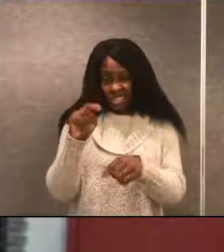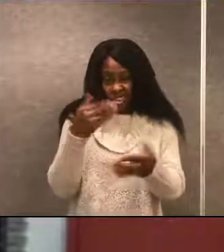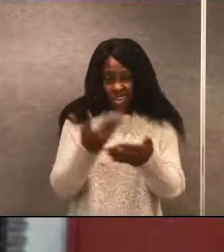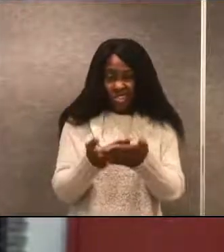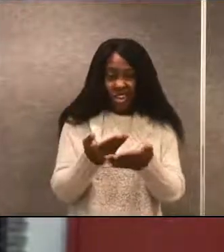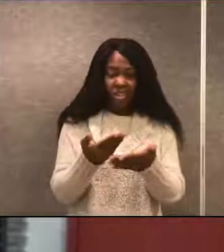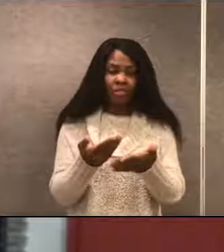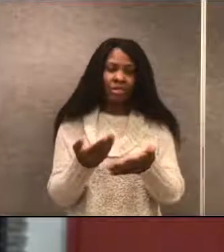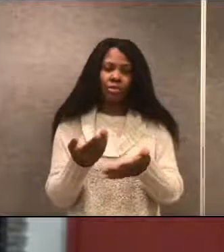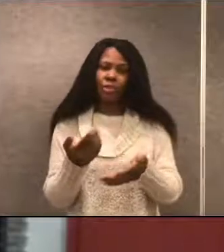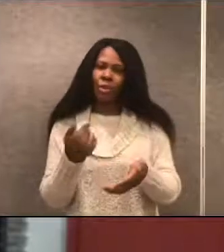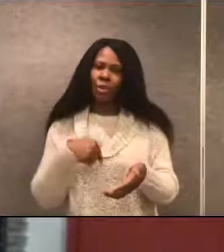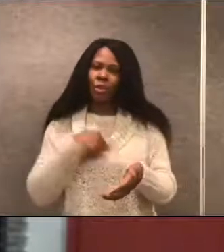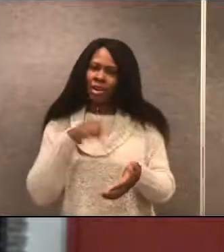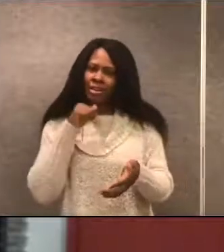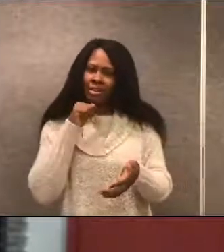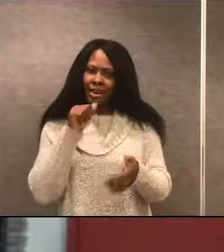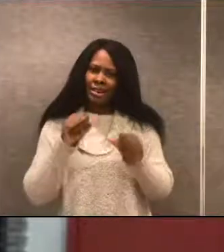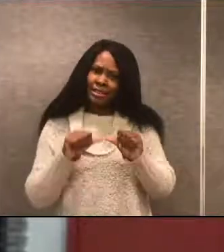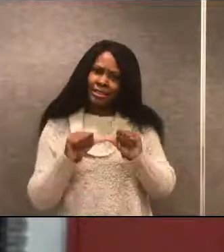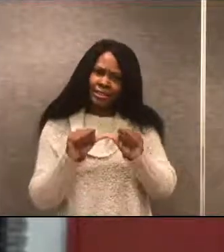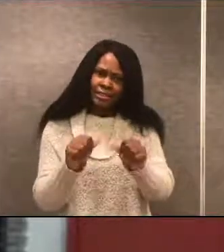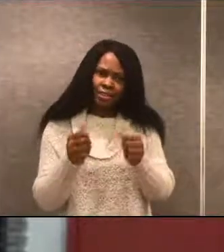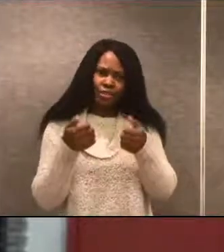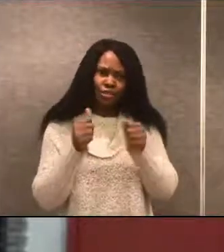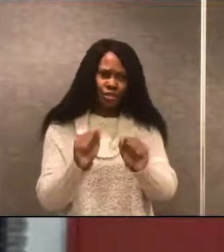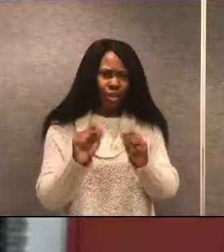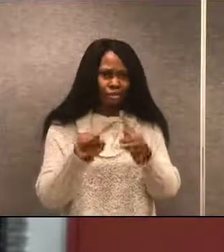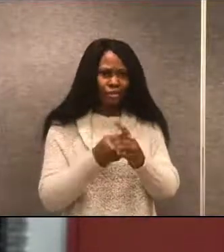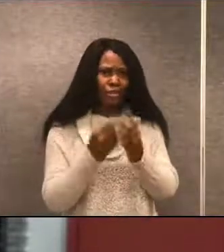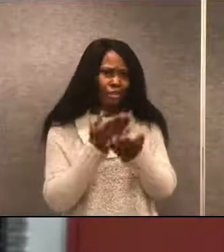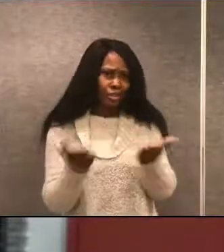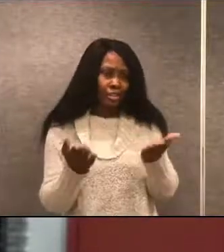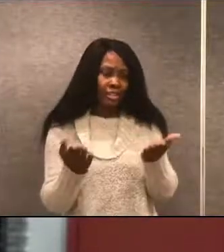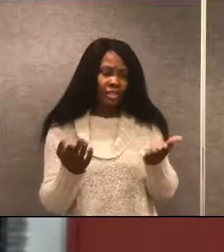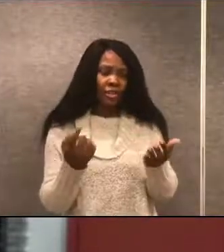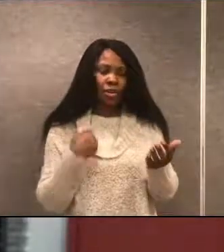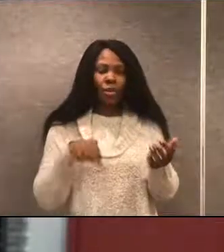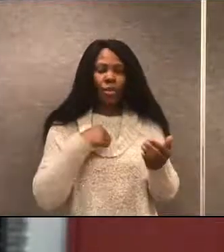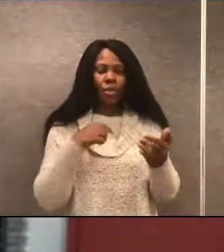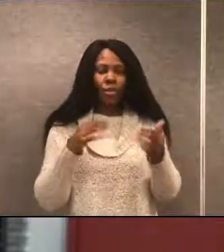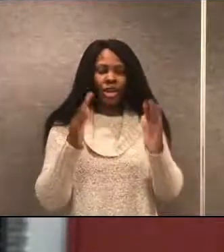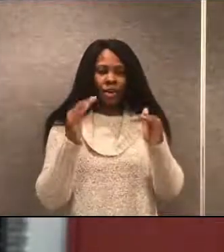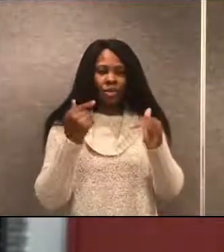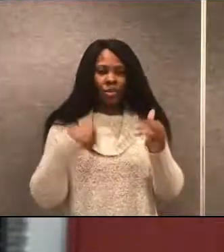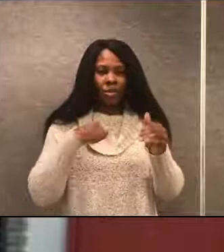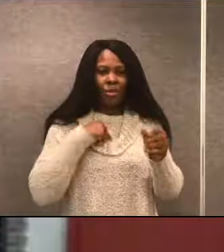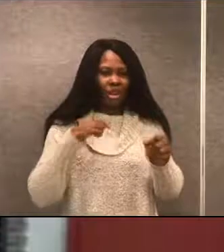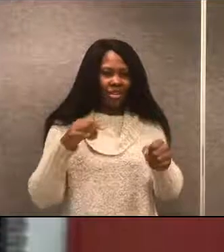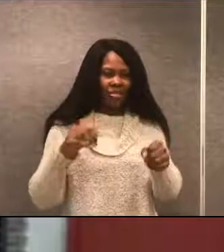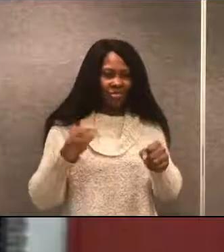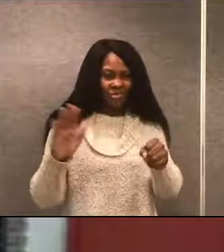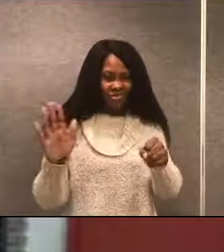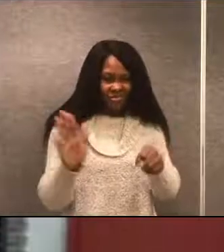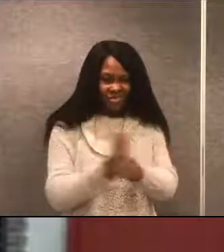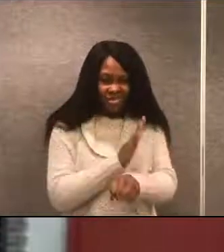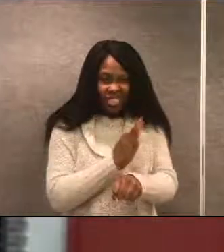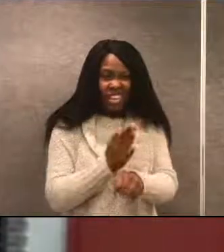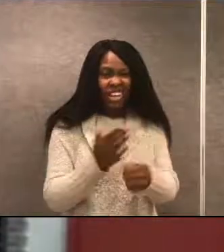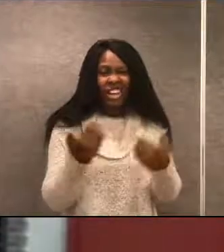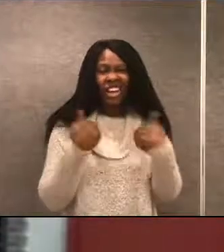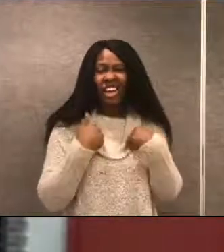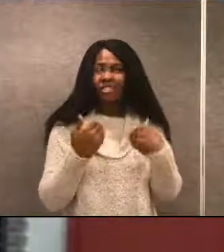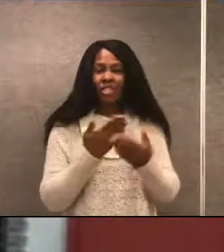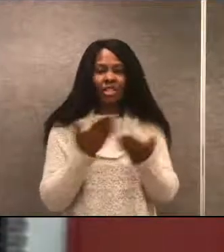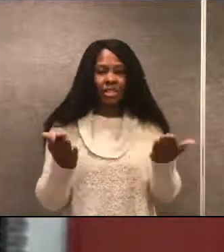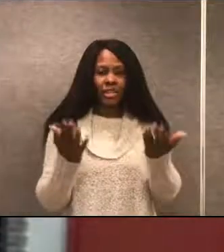in that phase of trying to implement things, but that we are fully implementing things. We are going over data